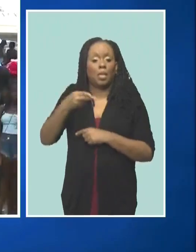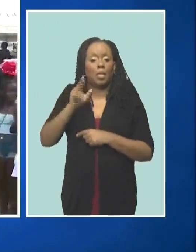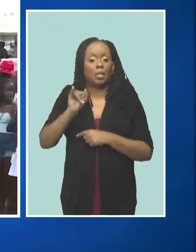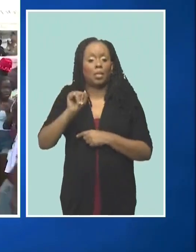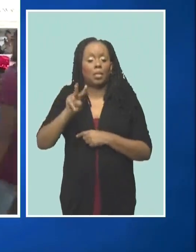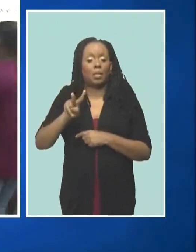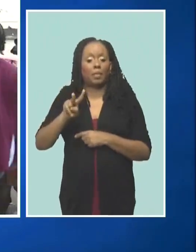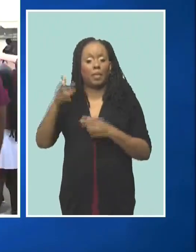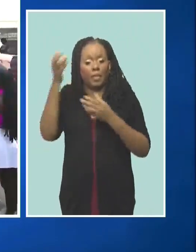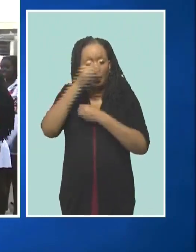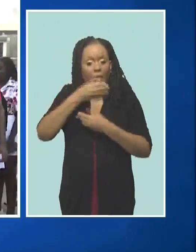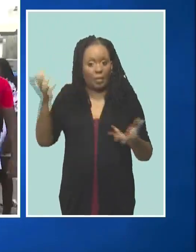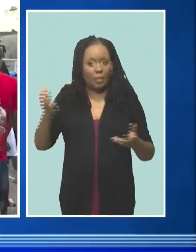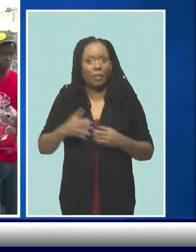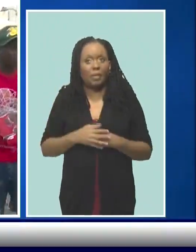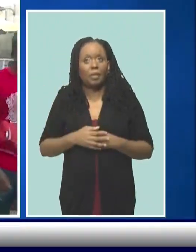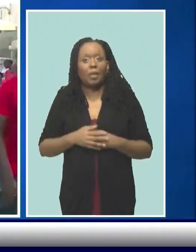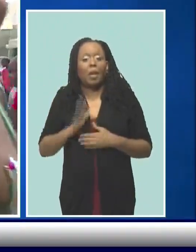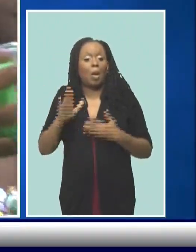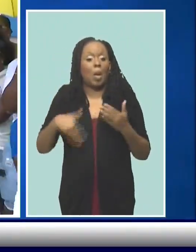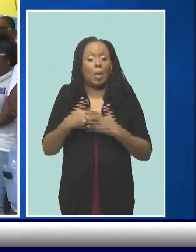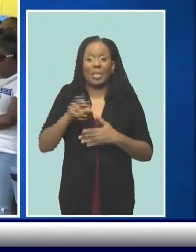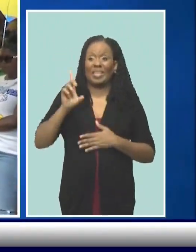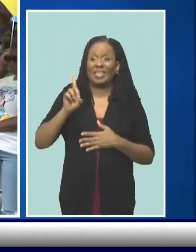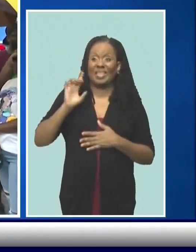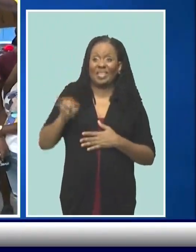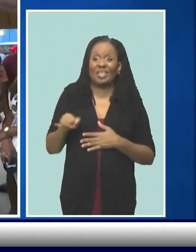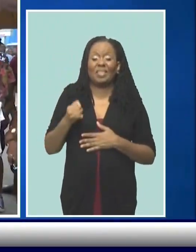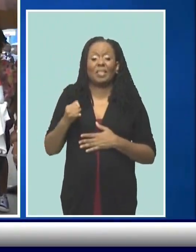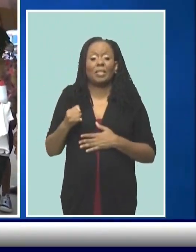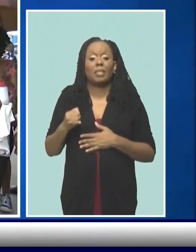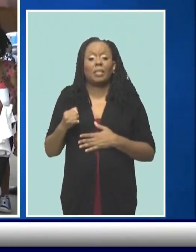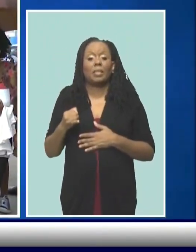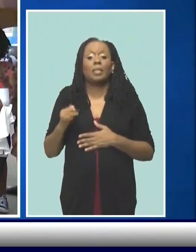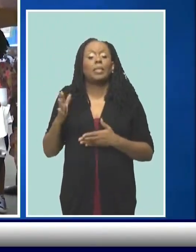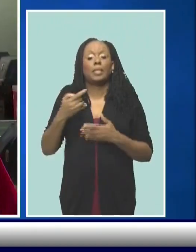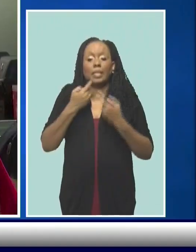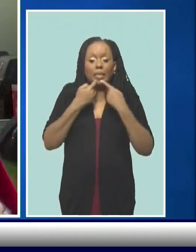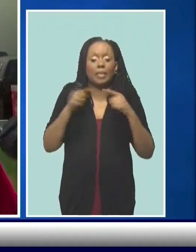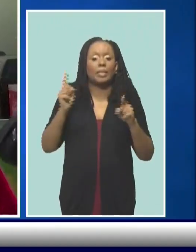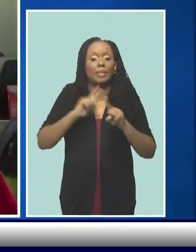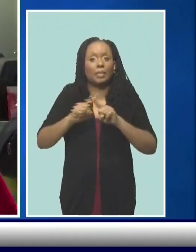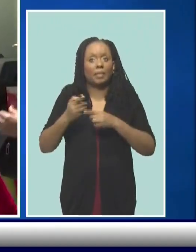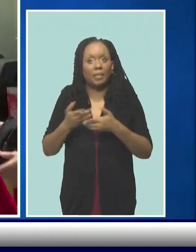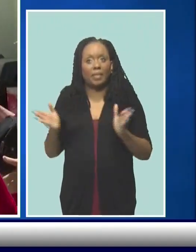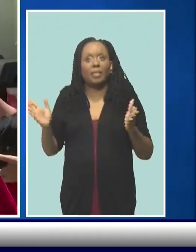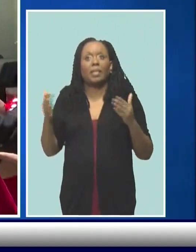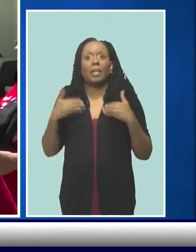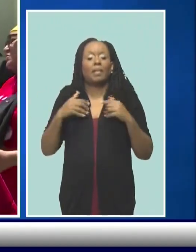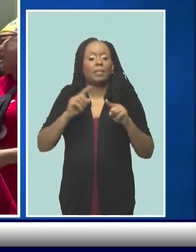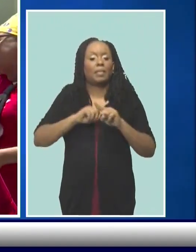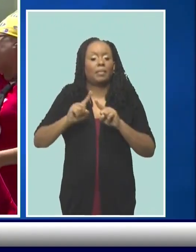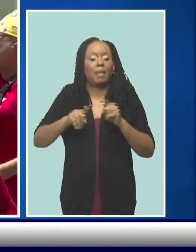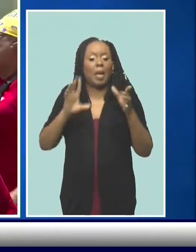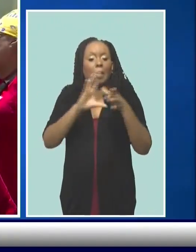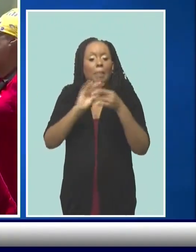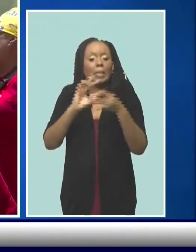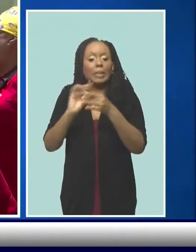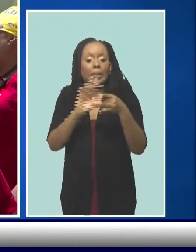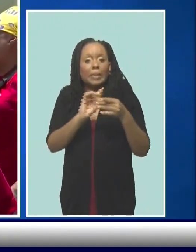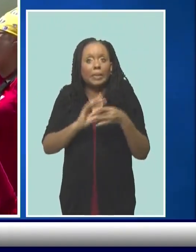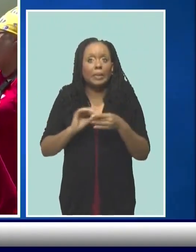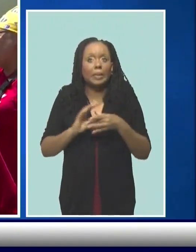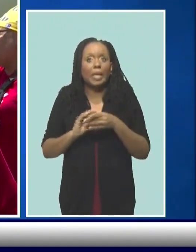been sensitized, and I have about 15 messages that they will be interspersing among the